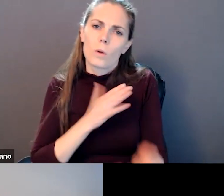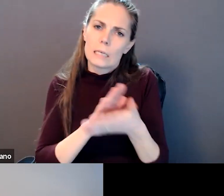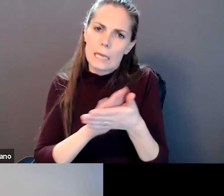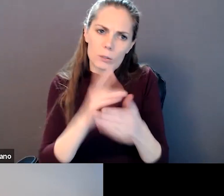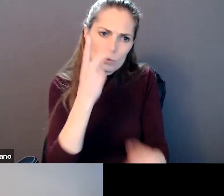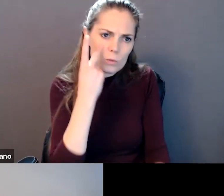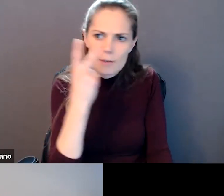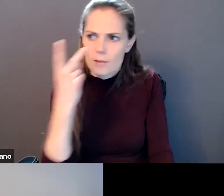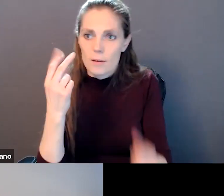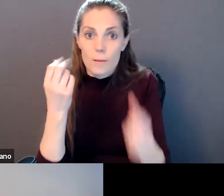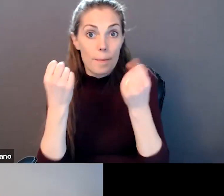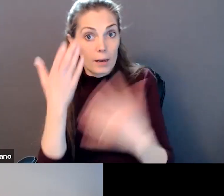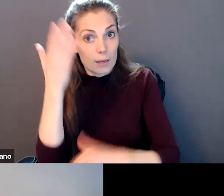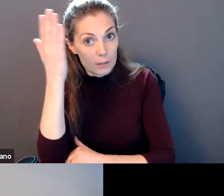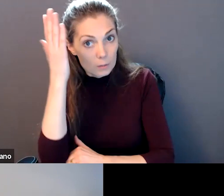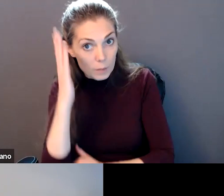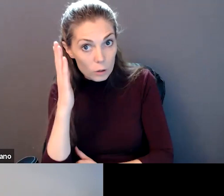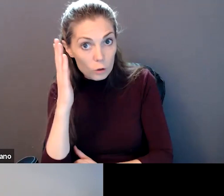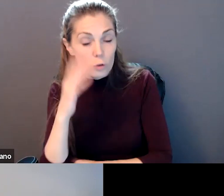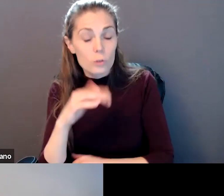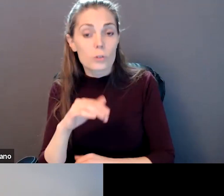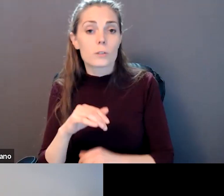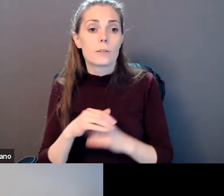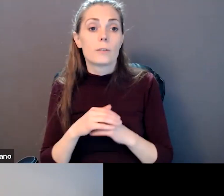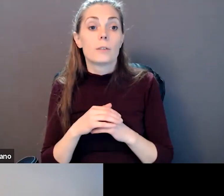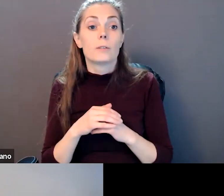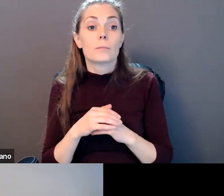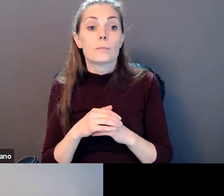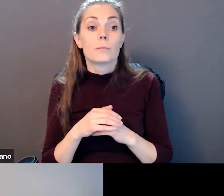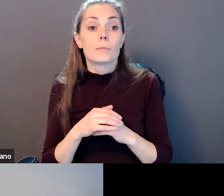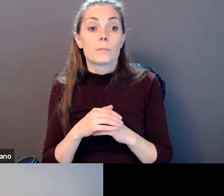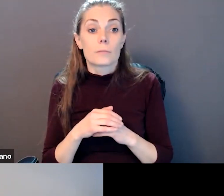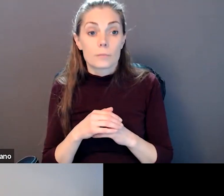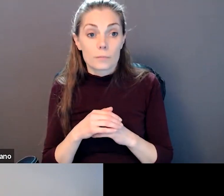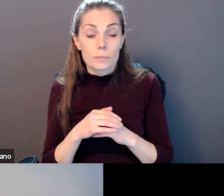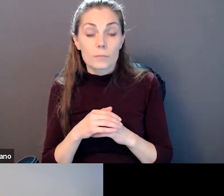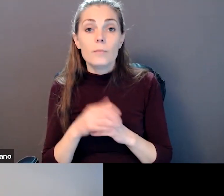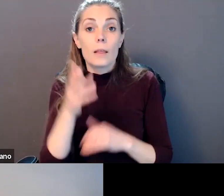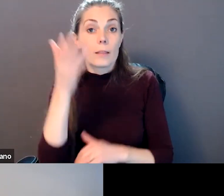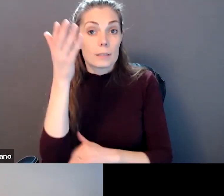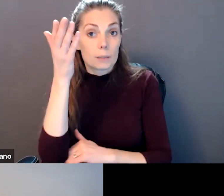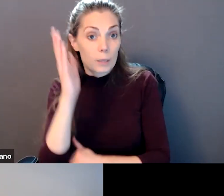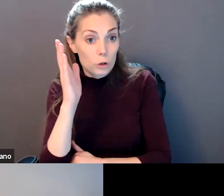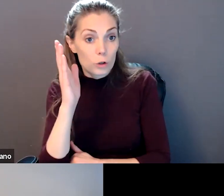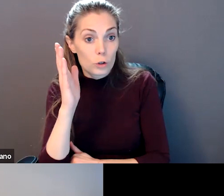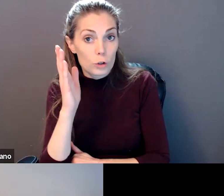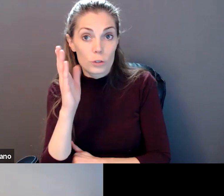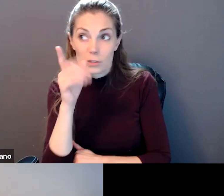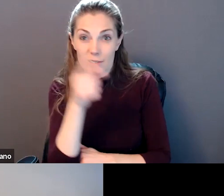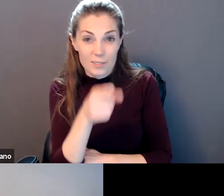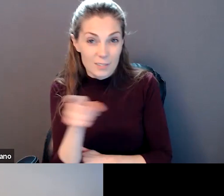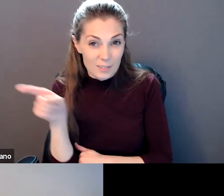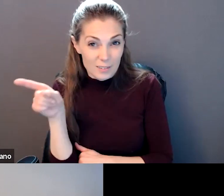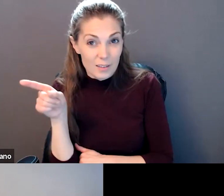that the people at the table in these 4 days is also inclusive of